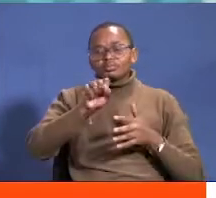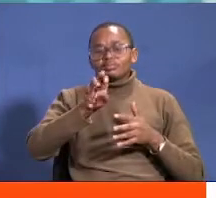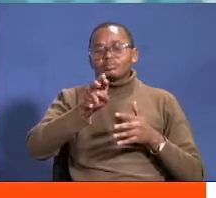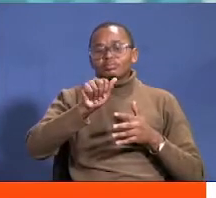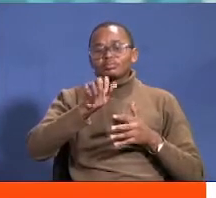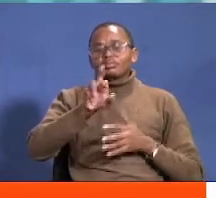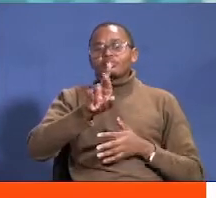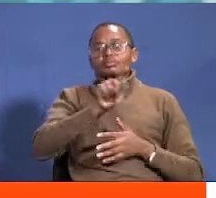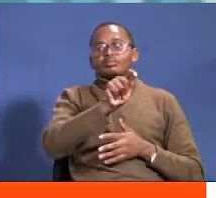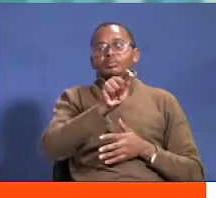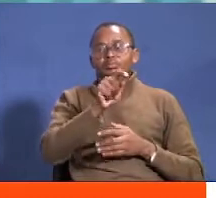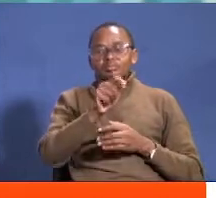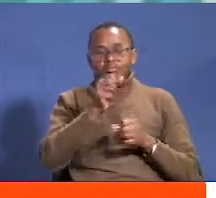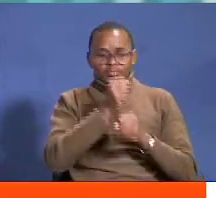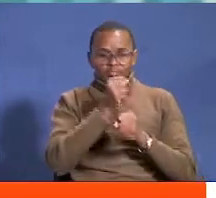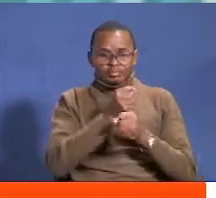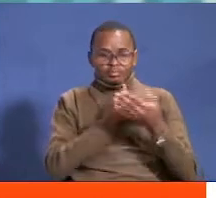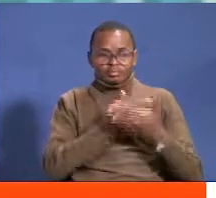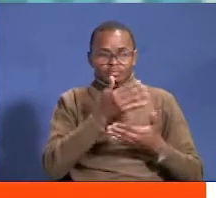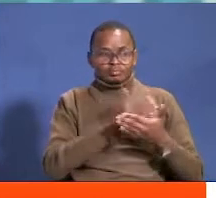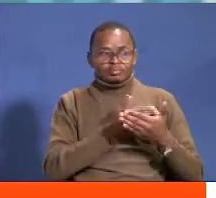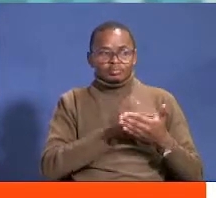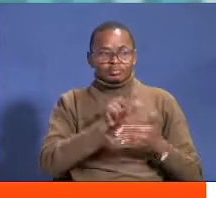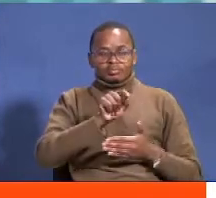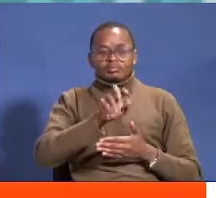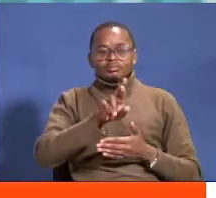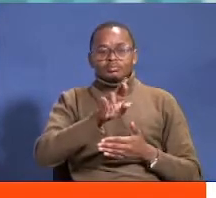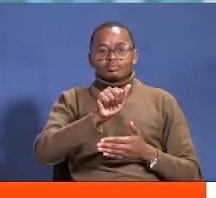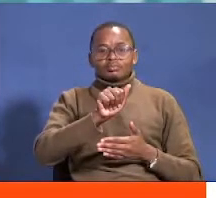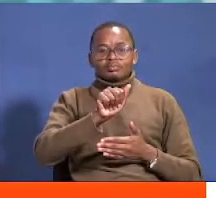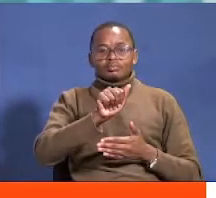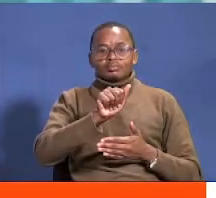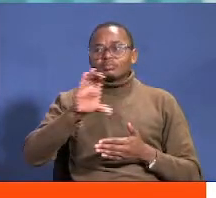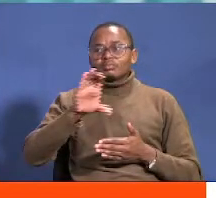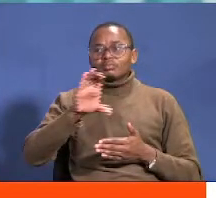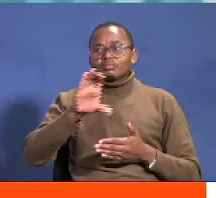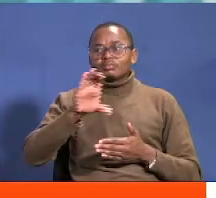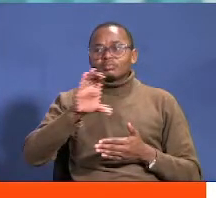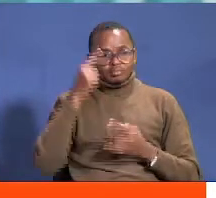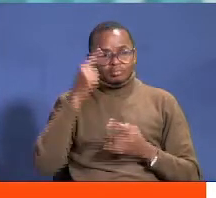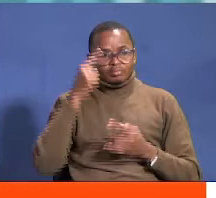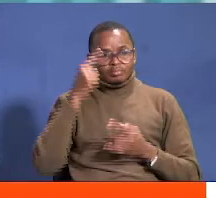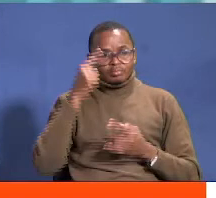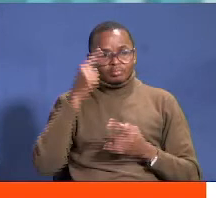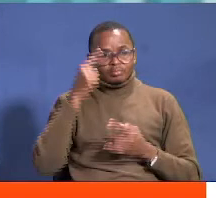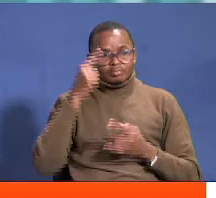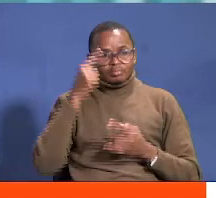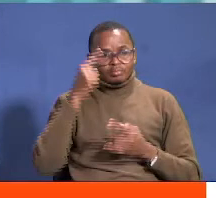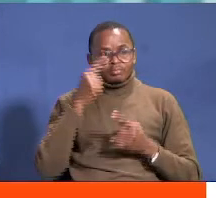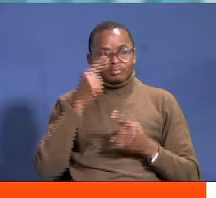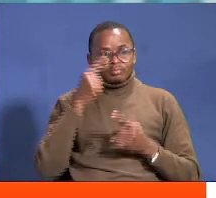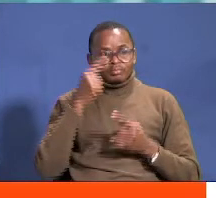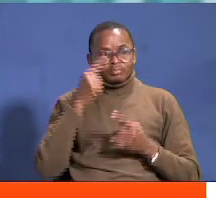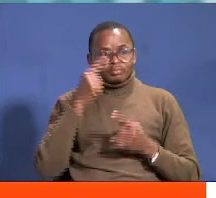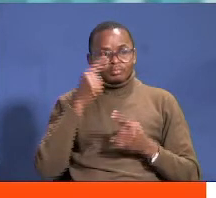about technology running businesses here and there. You can monitor traffic through technology. And when I talk about technology, if you're